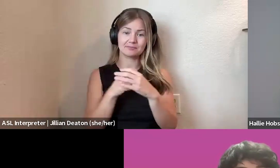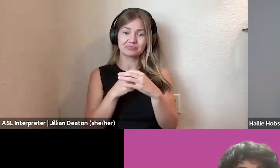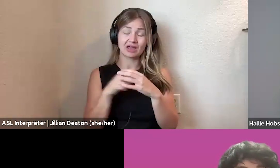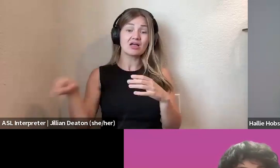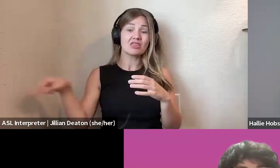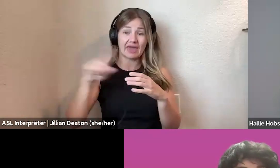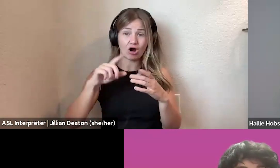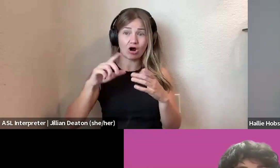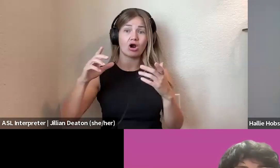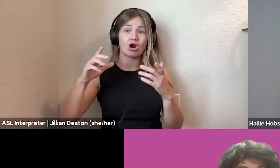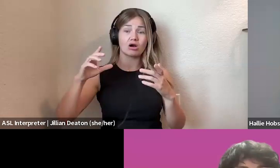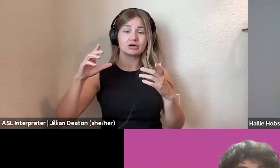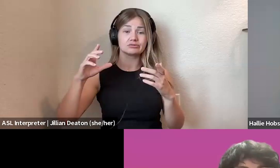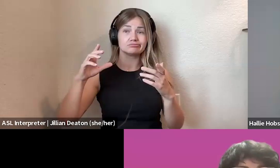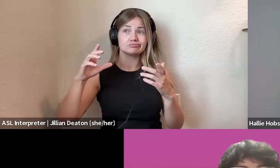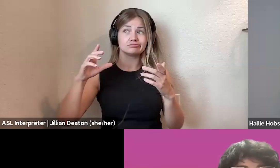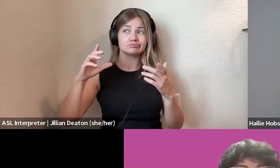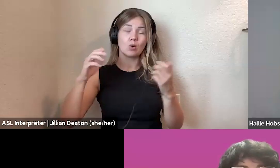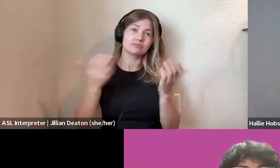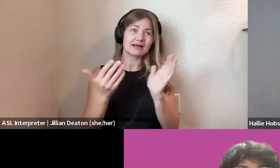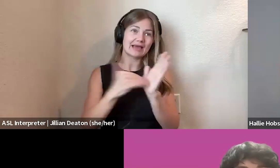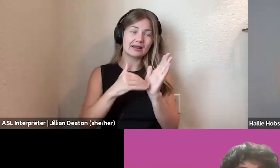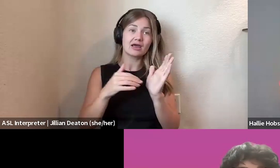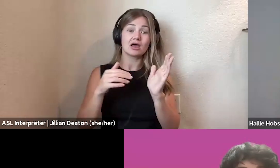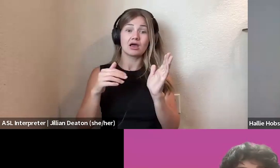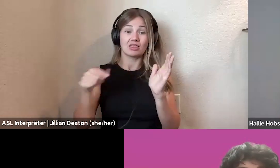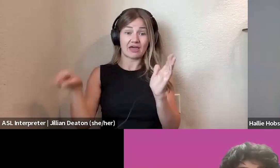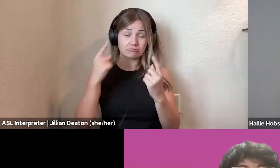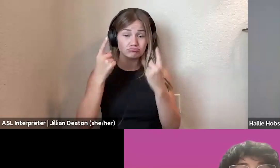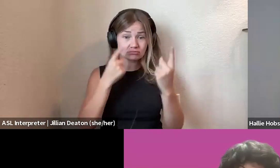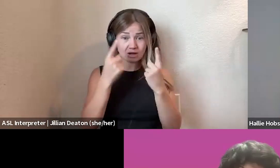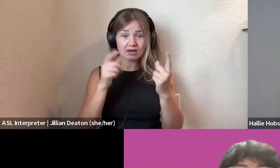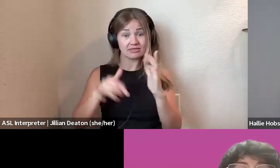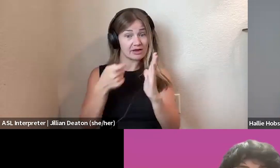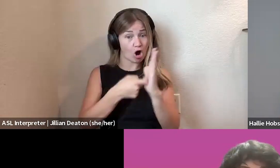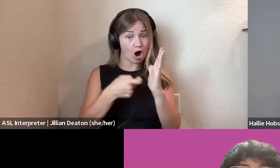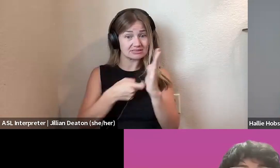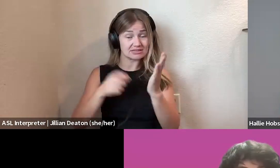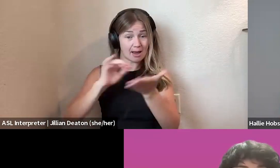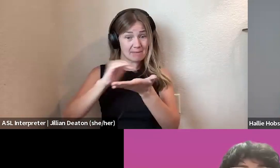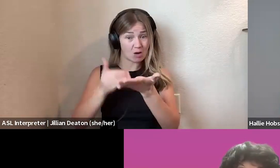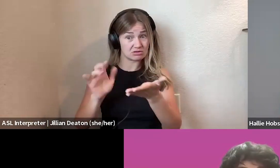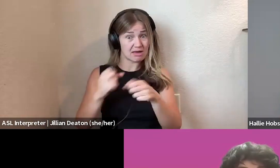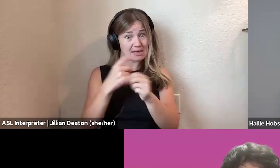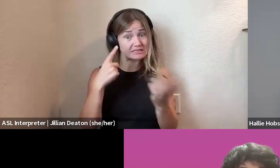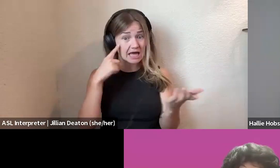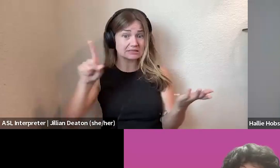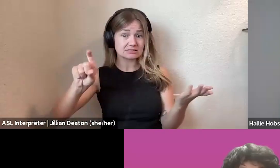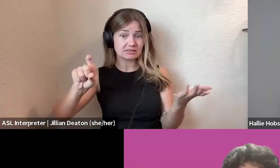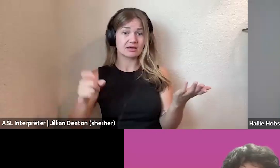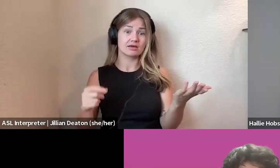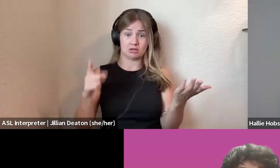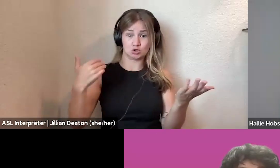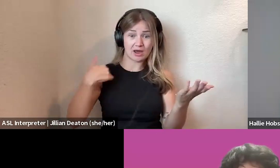looking for, again, do the costs make sense, right? Like, do you have experience? Have you